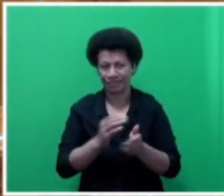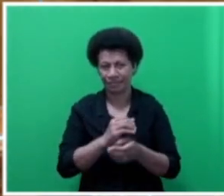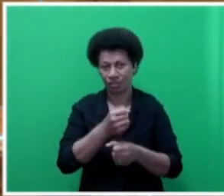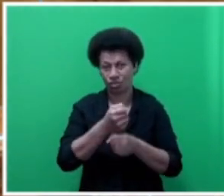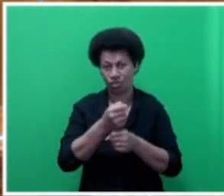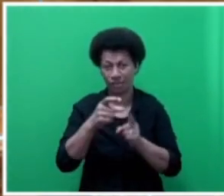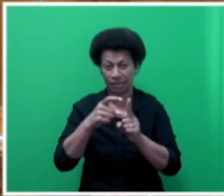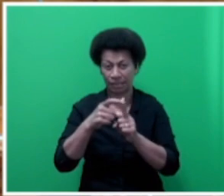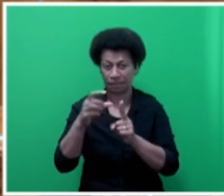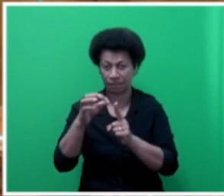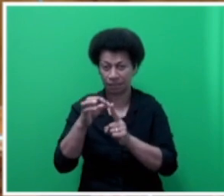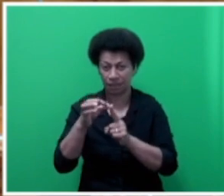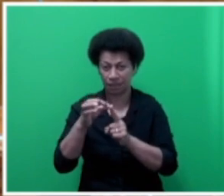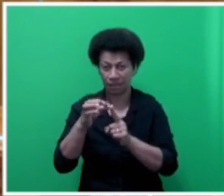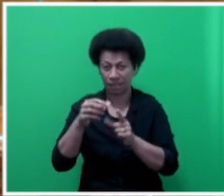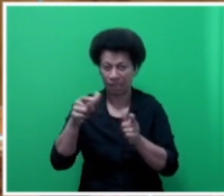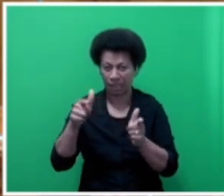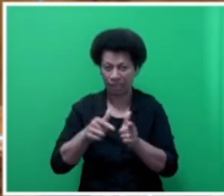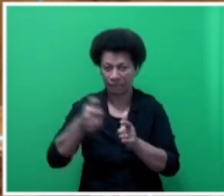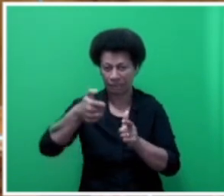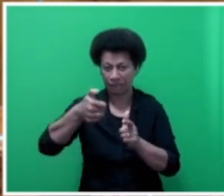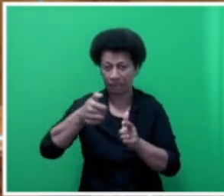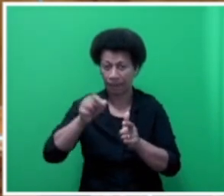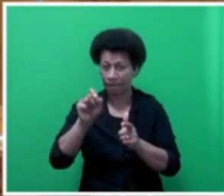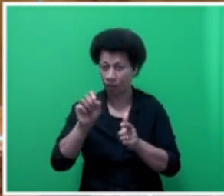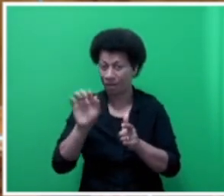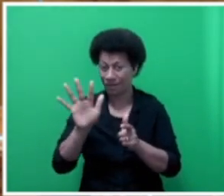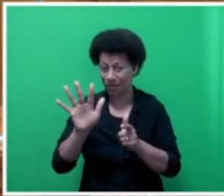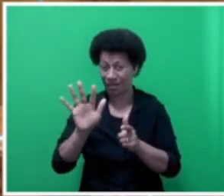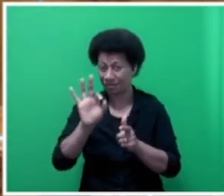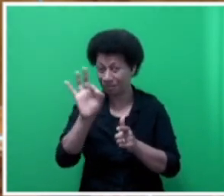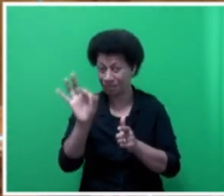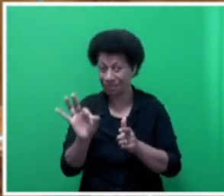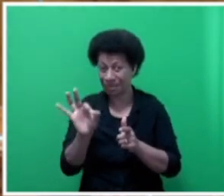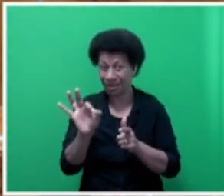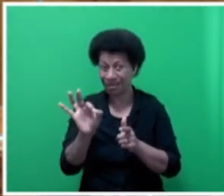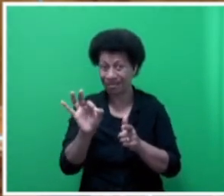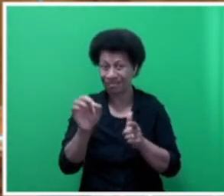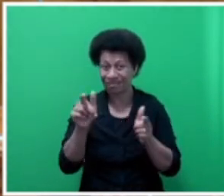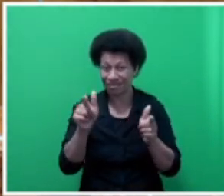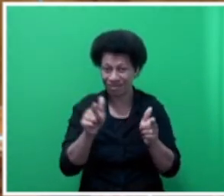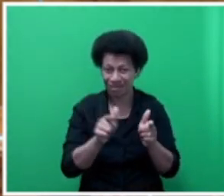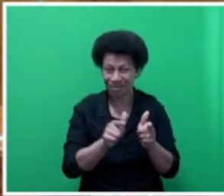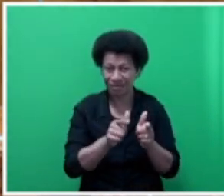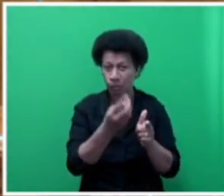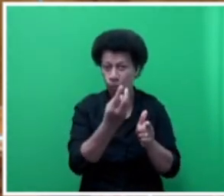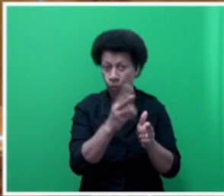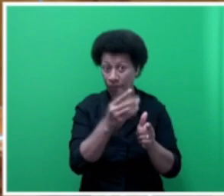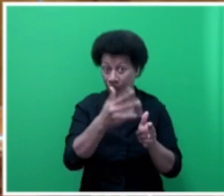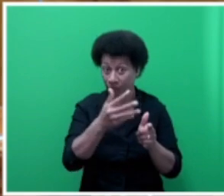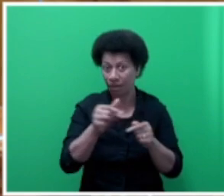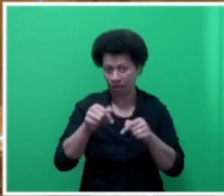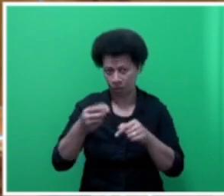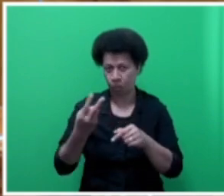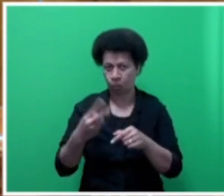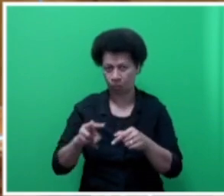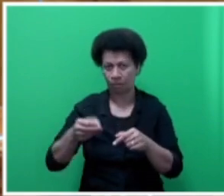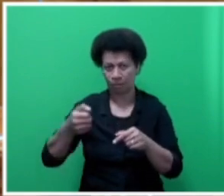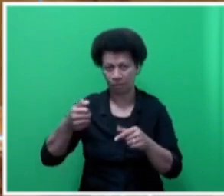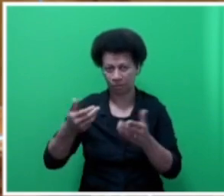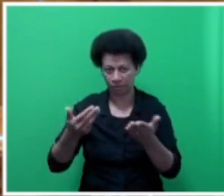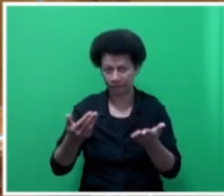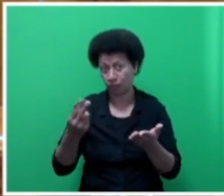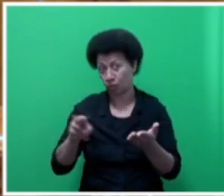GDP has declined from 16.5% in 2014 to 2.3% in 2018 and only 0.3%